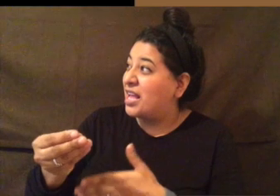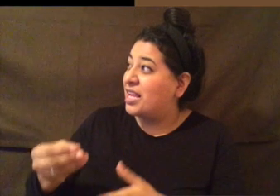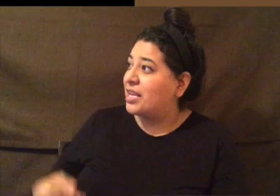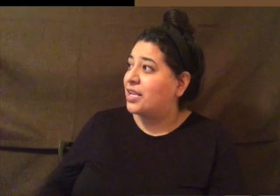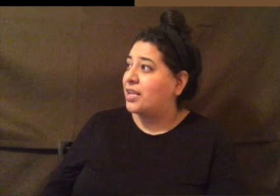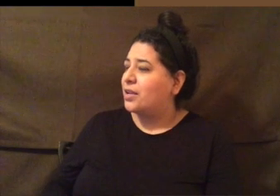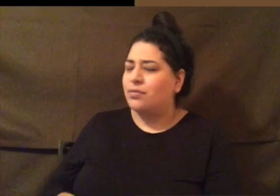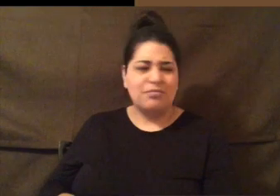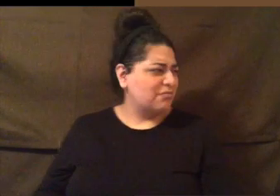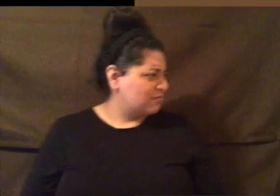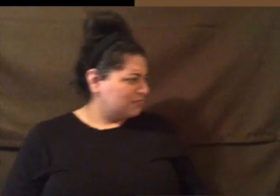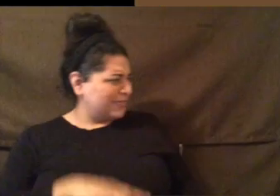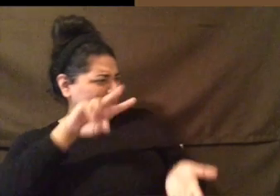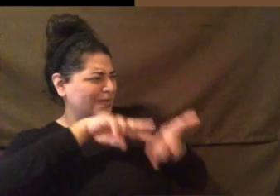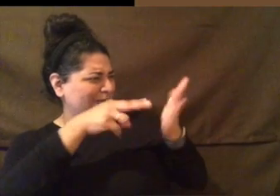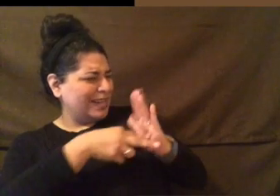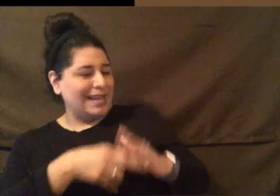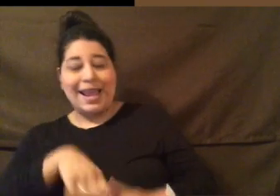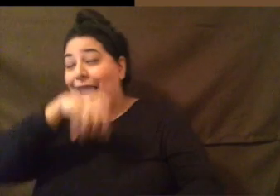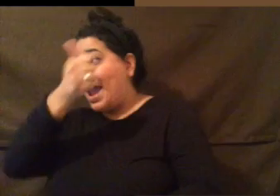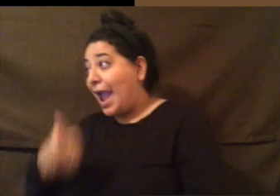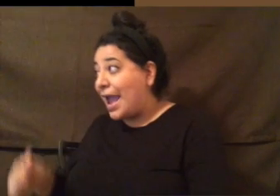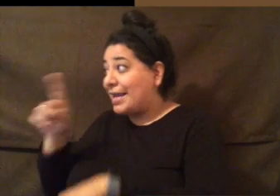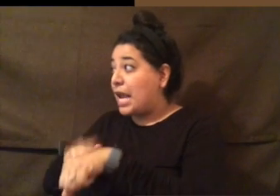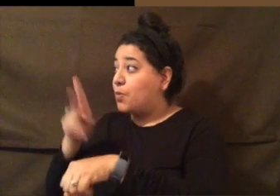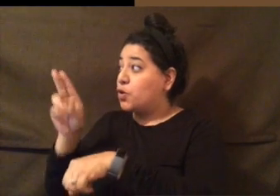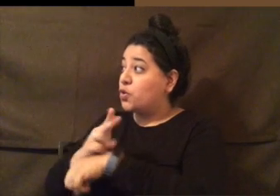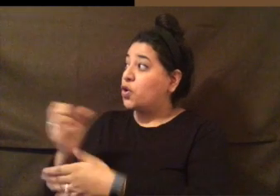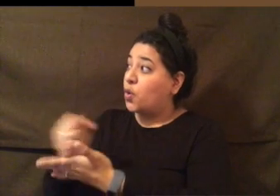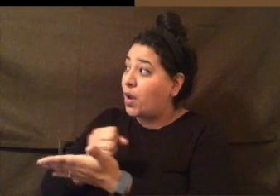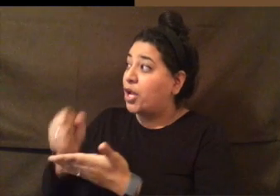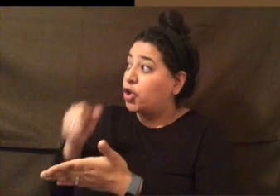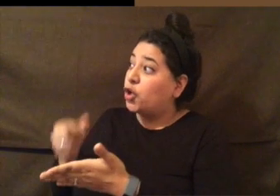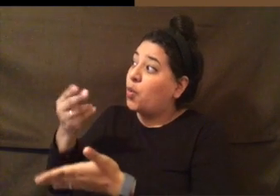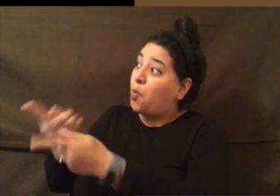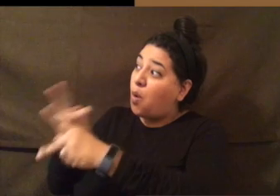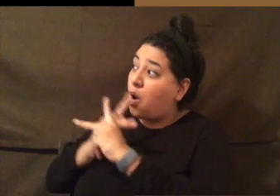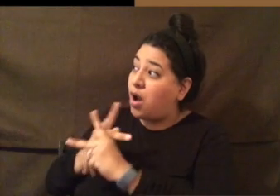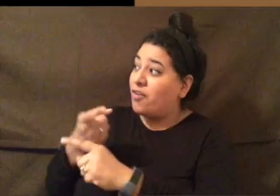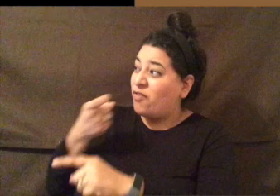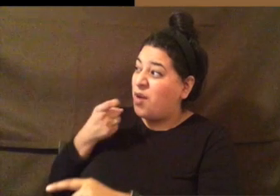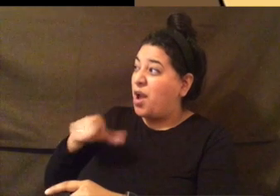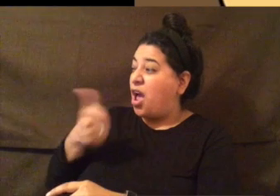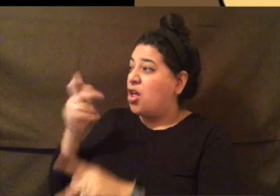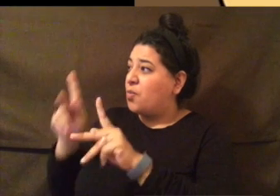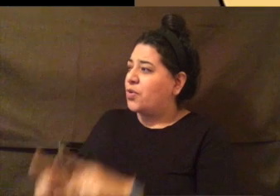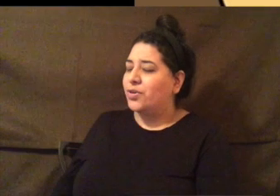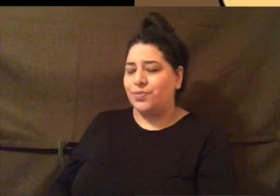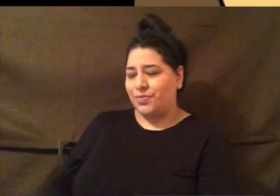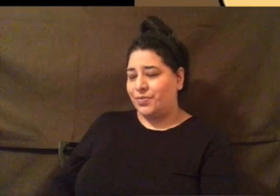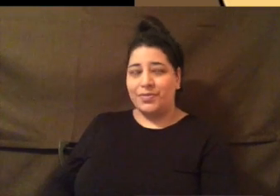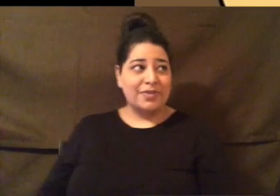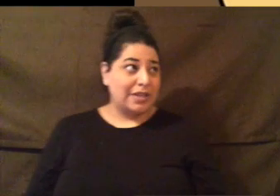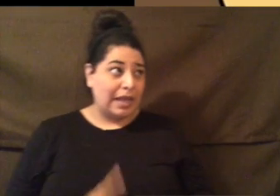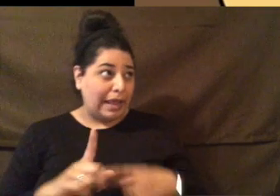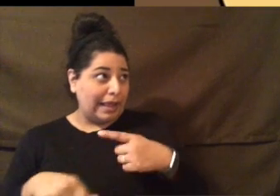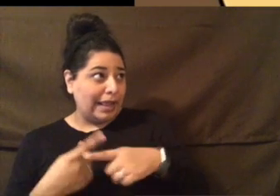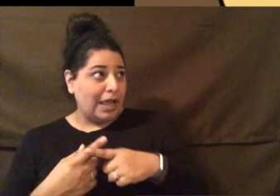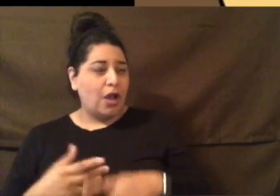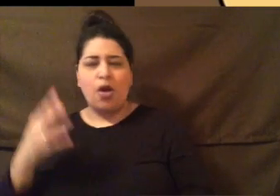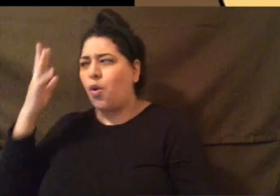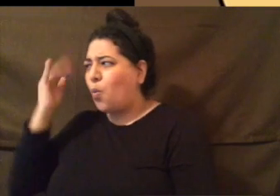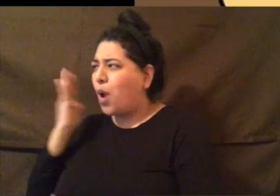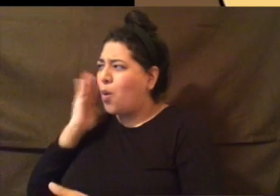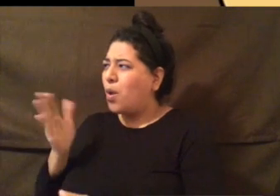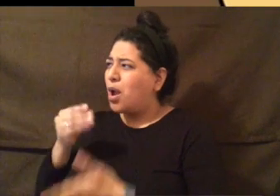you mean? Anytime you use credit, you are borrowing money from someone else. And then? Why should someone just let you borrow